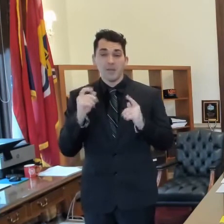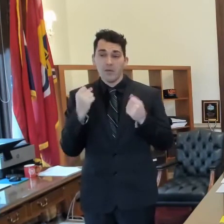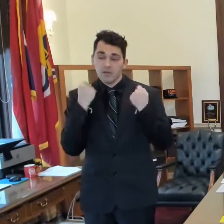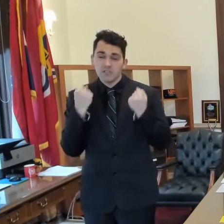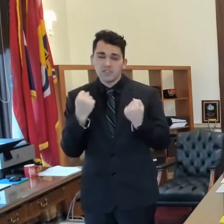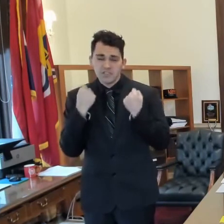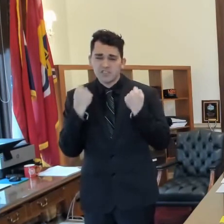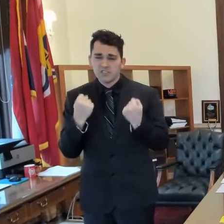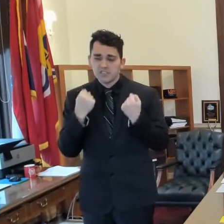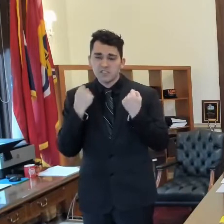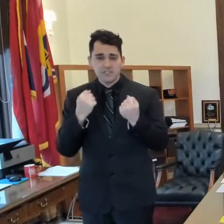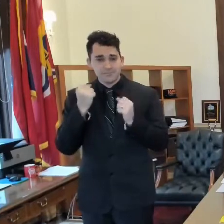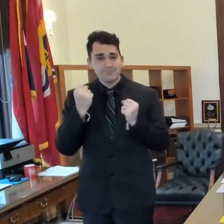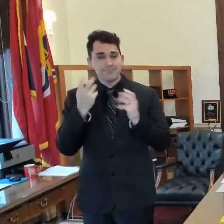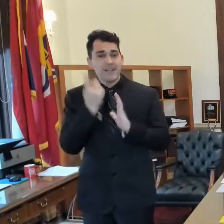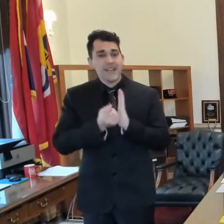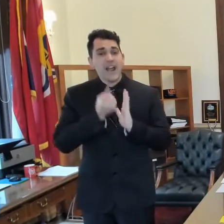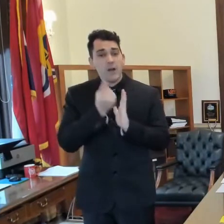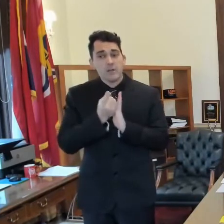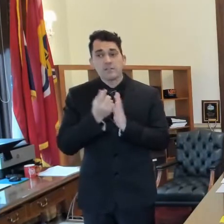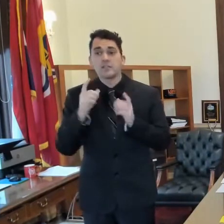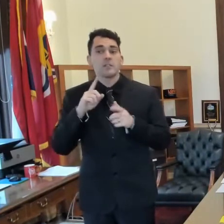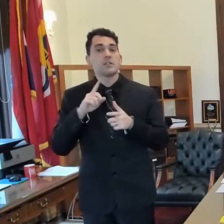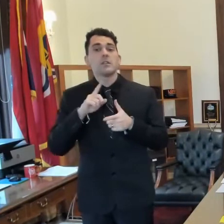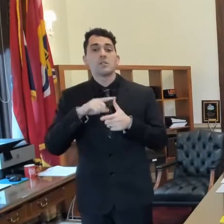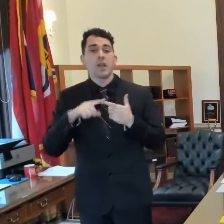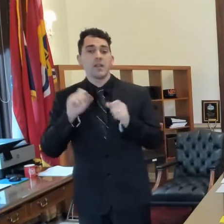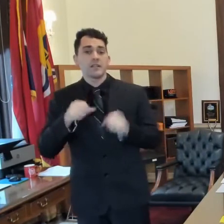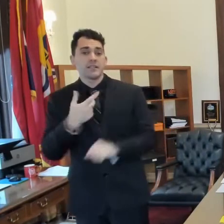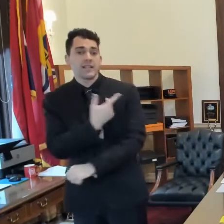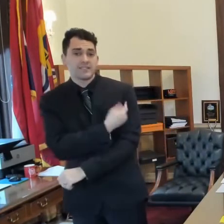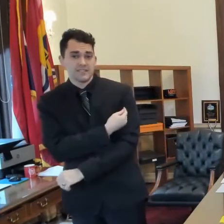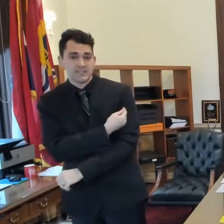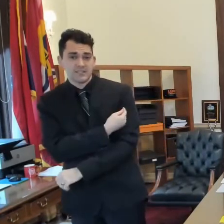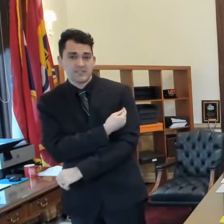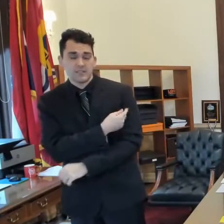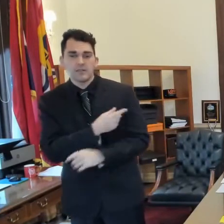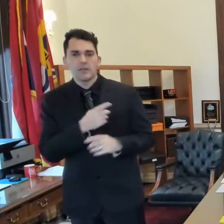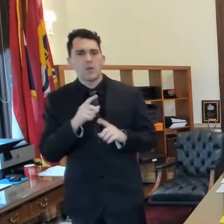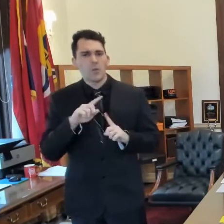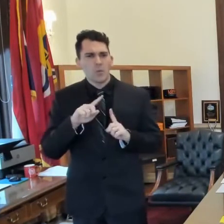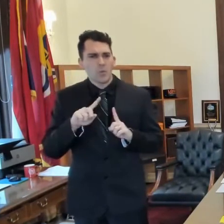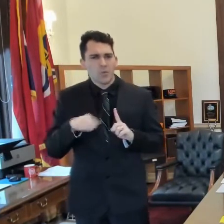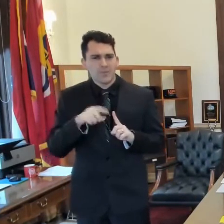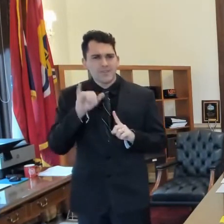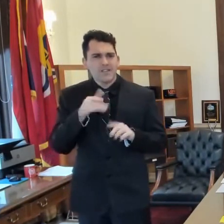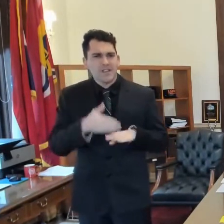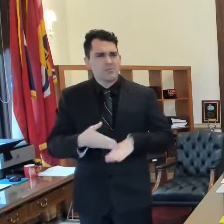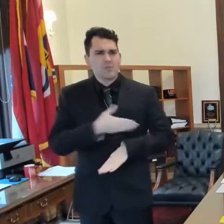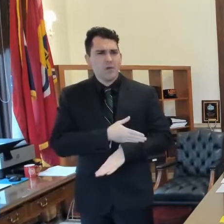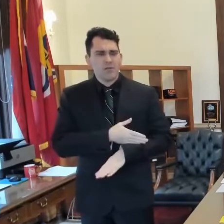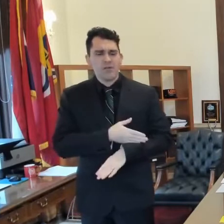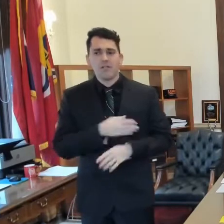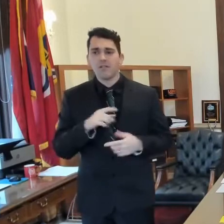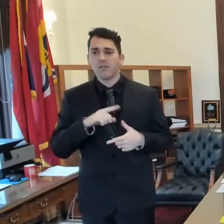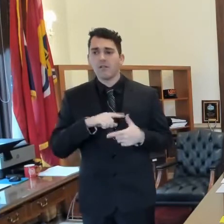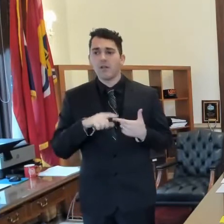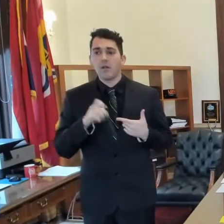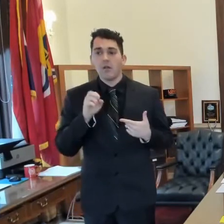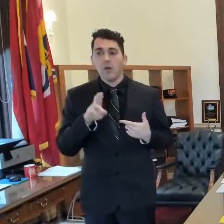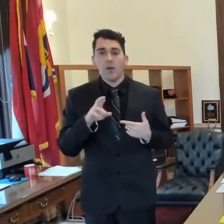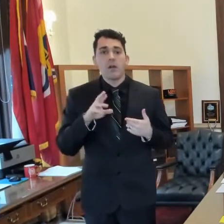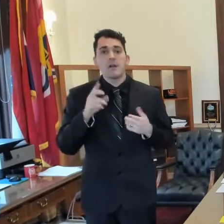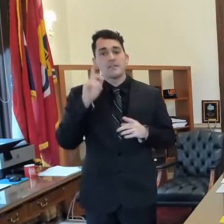get vaccinated. When do we expect that to improve? And is it happening because people in other parts of the state are choosing not to